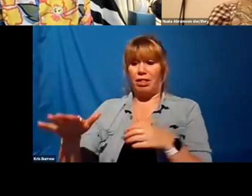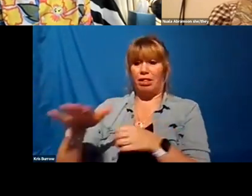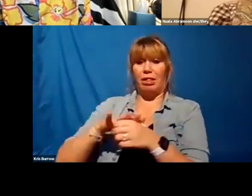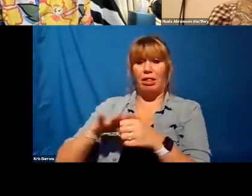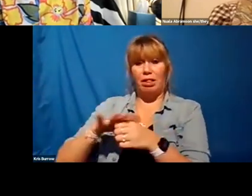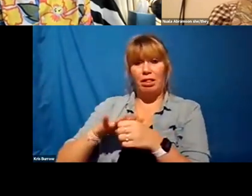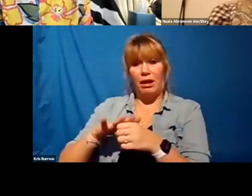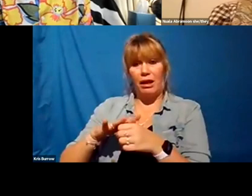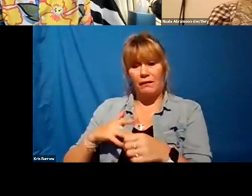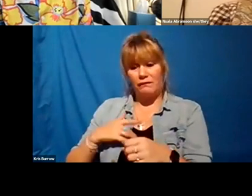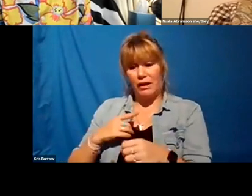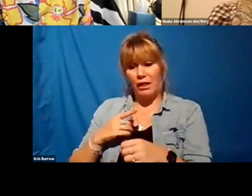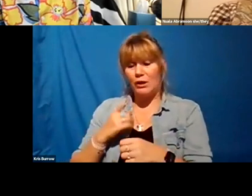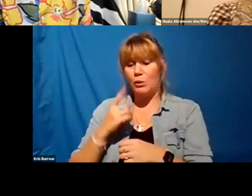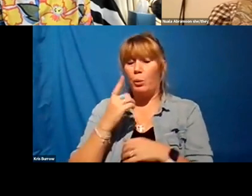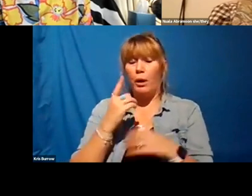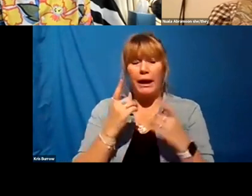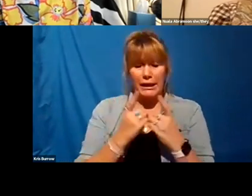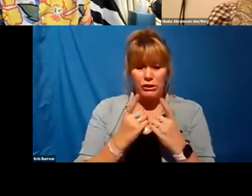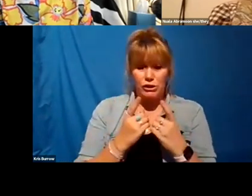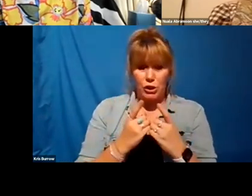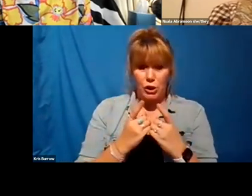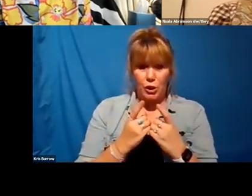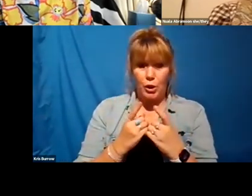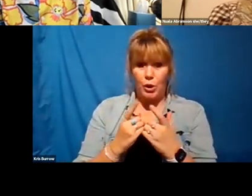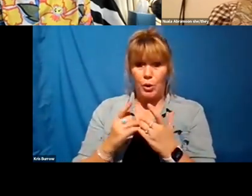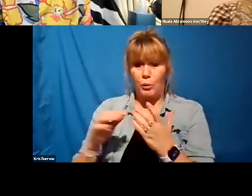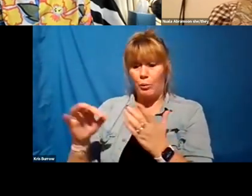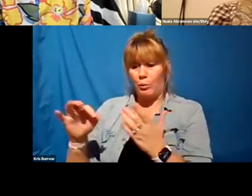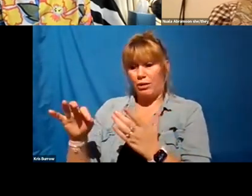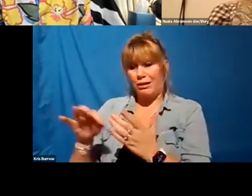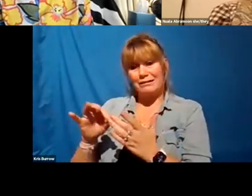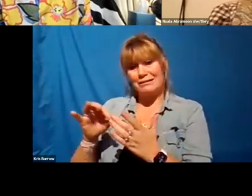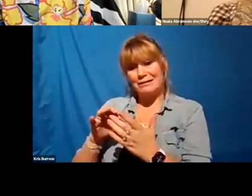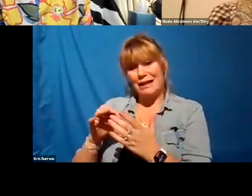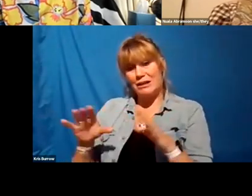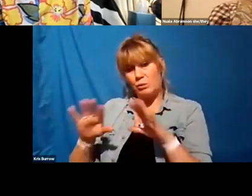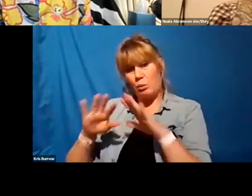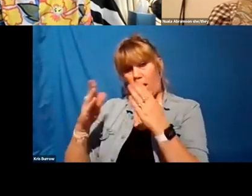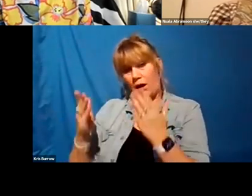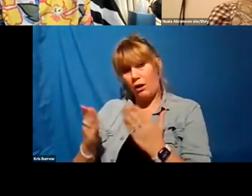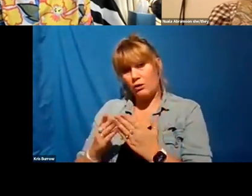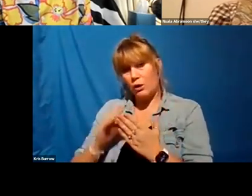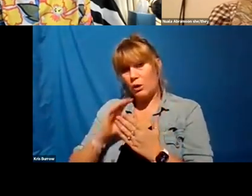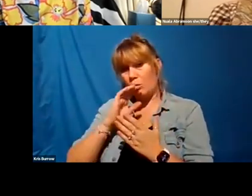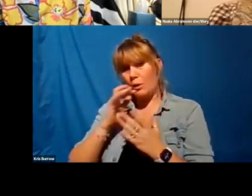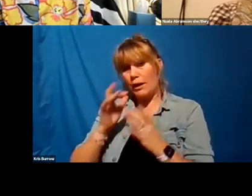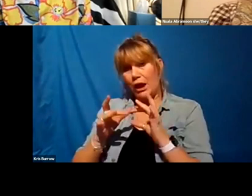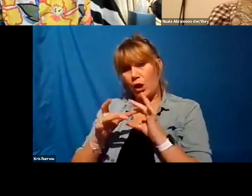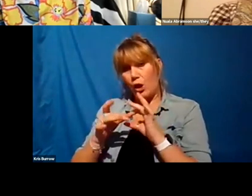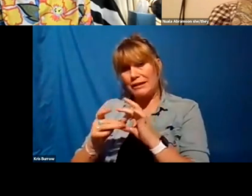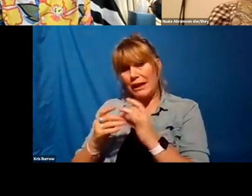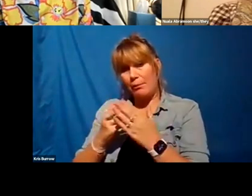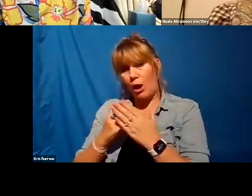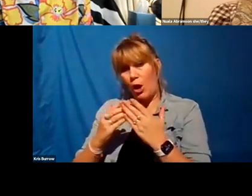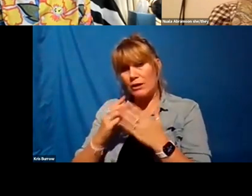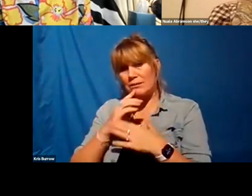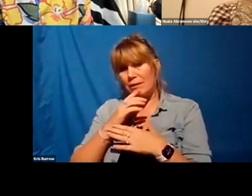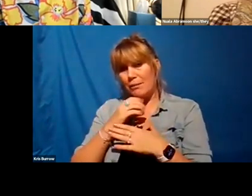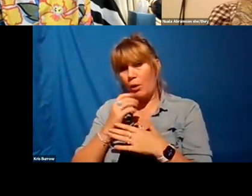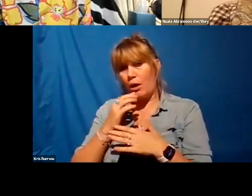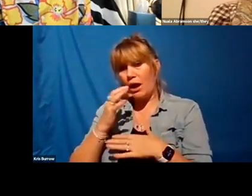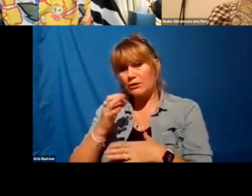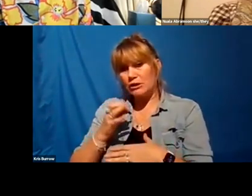I would say that there is one issue in the textile art world, which is that you will get contacted by a lot of people asking you to tell you how